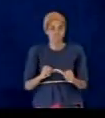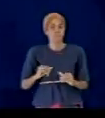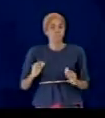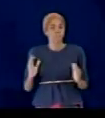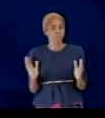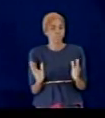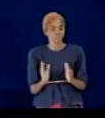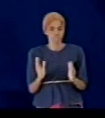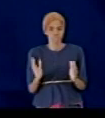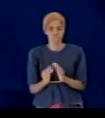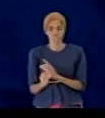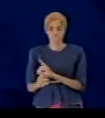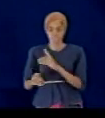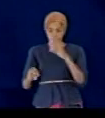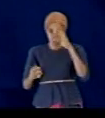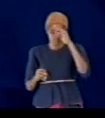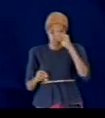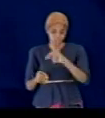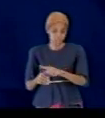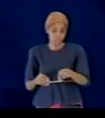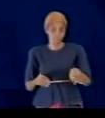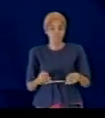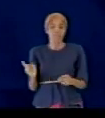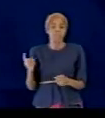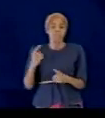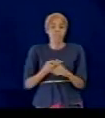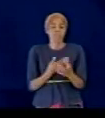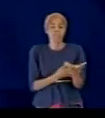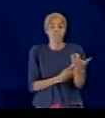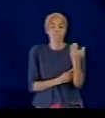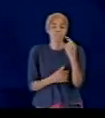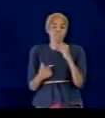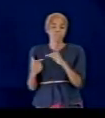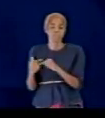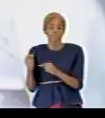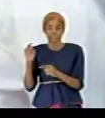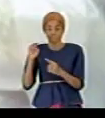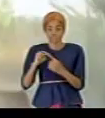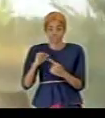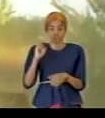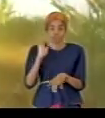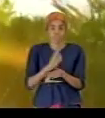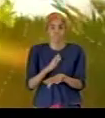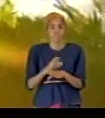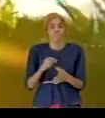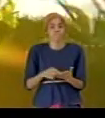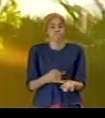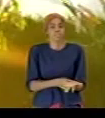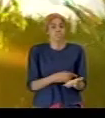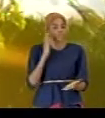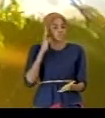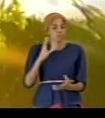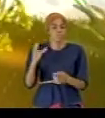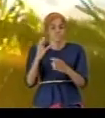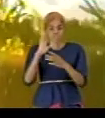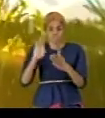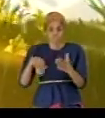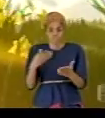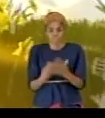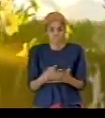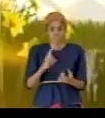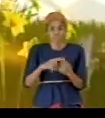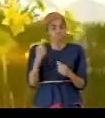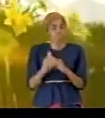persuading them from morning till evening. This gospel will reach everyone in